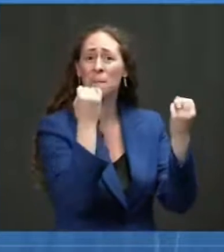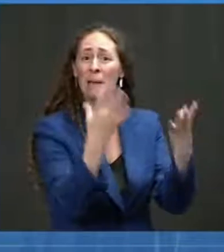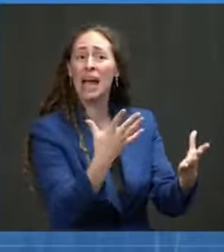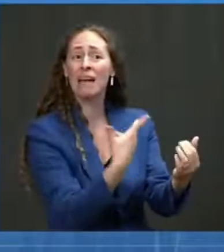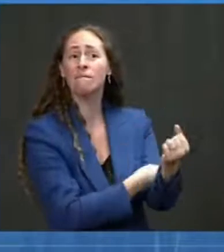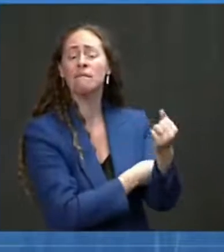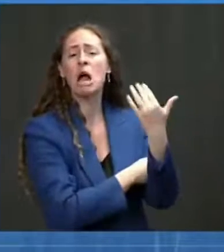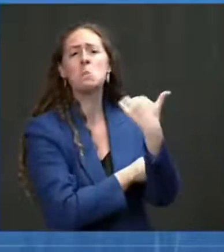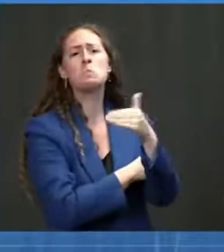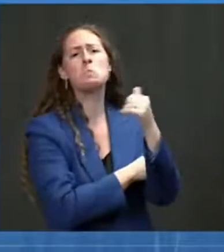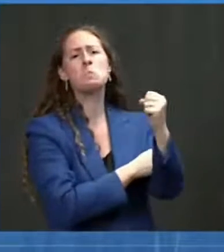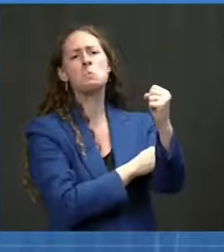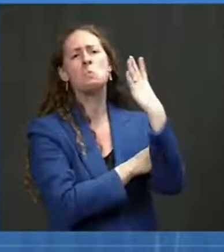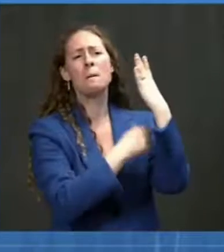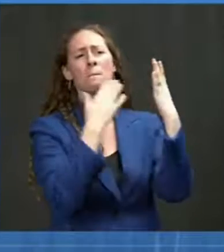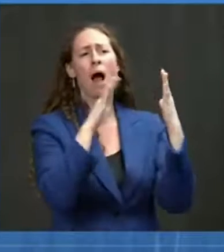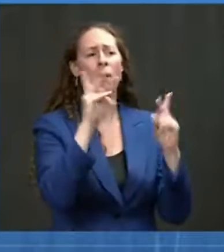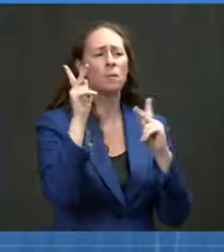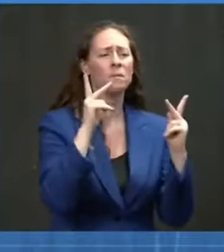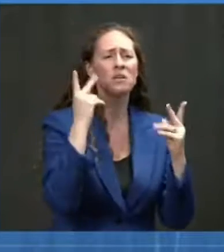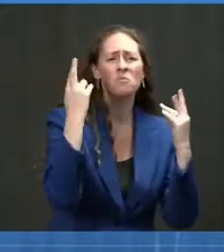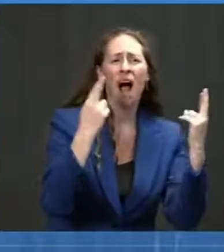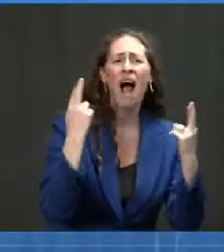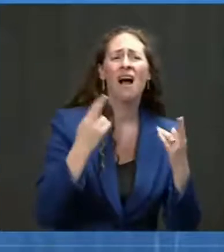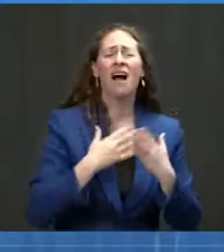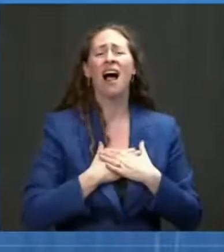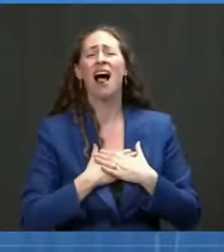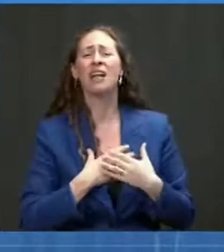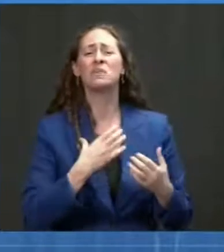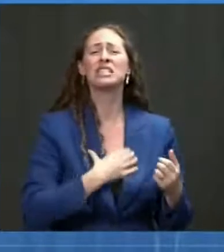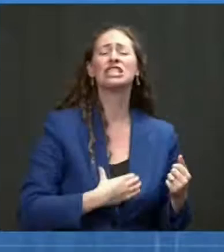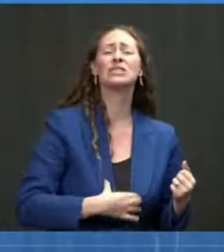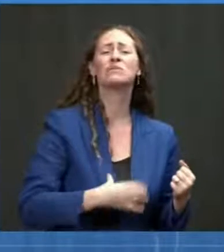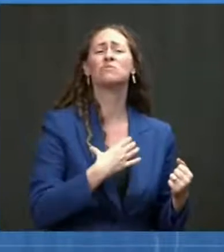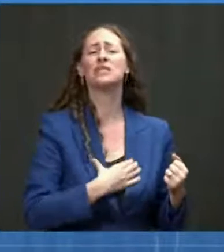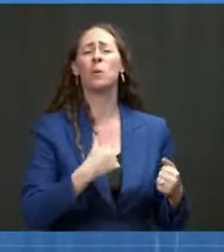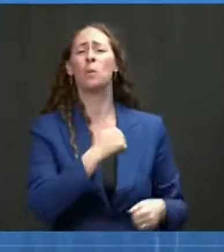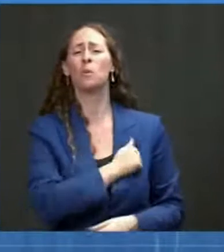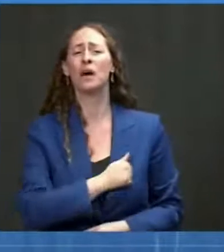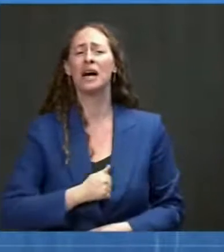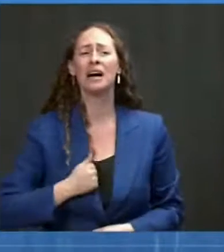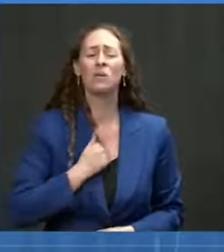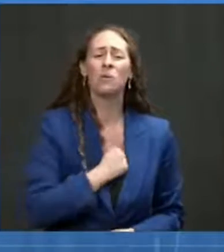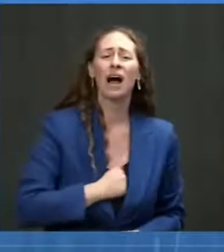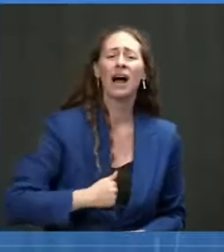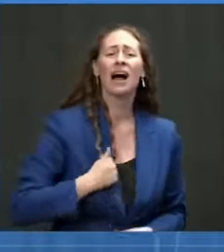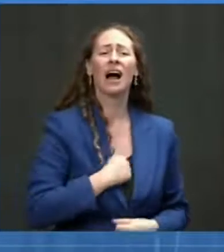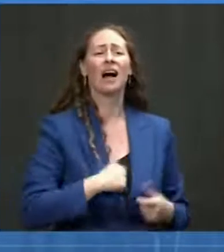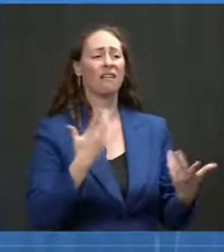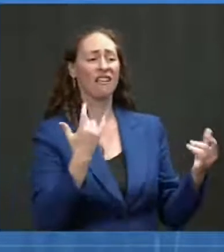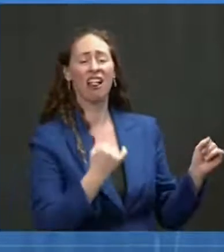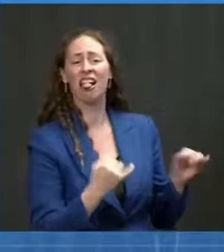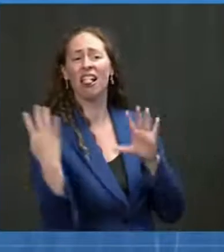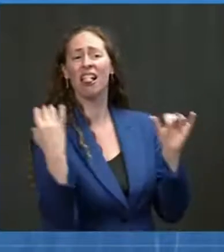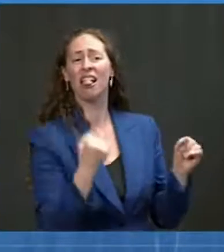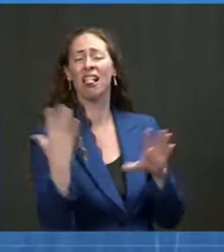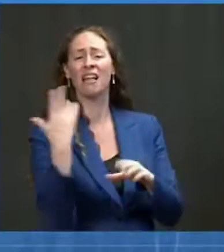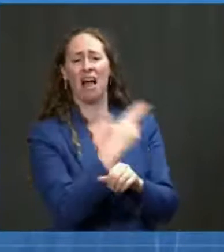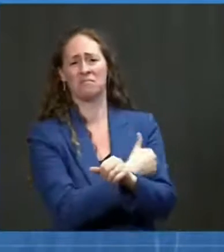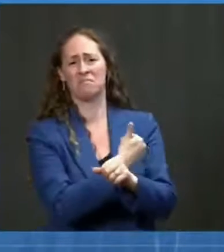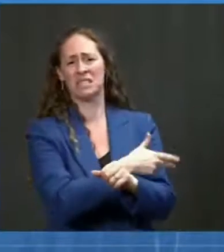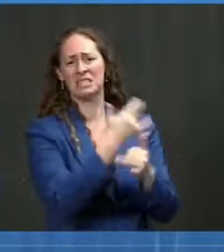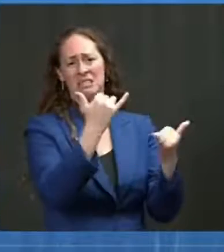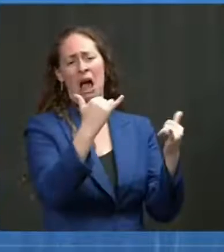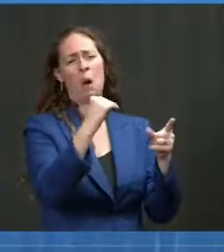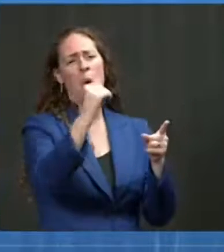who did not get vaccinated, only then to get severe COVID-19. In these areas, the data are showing us that the